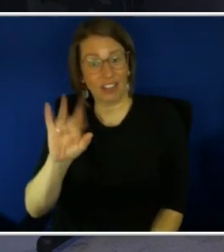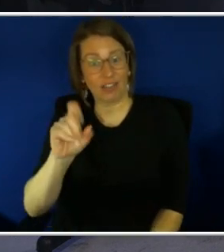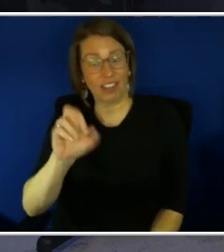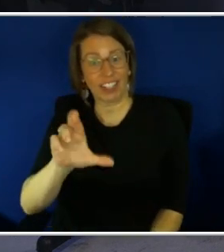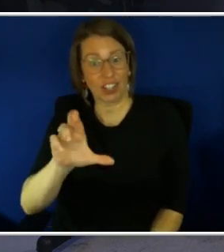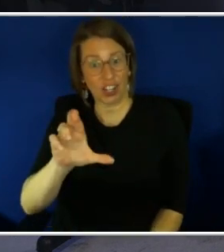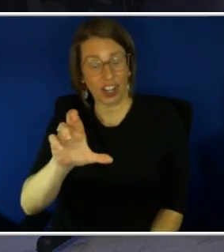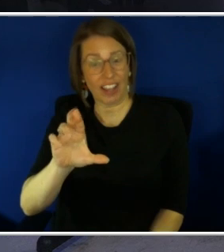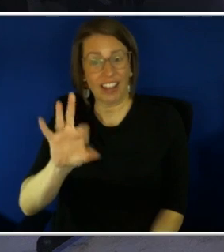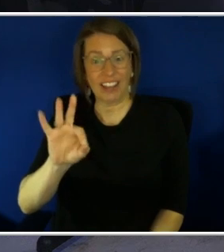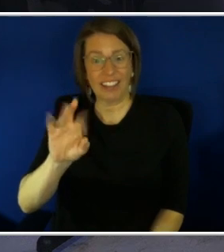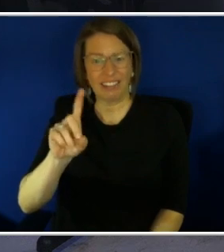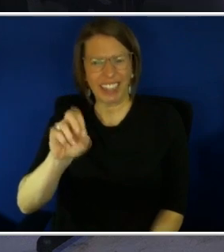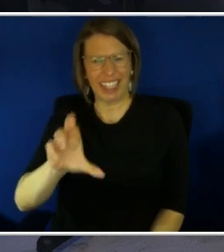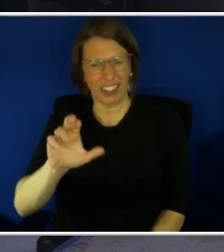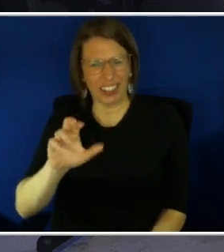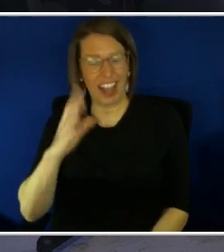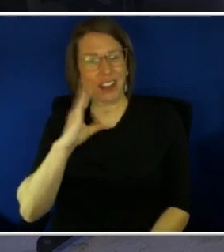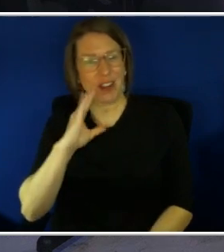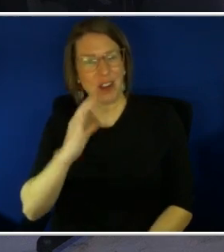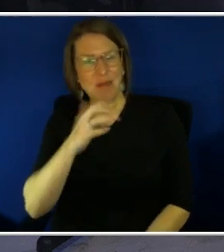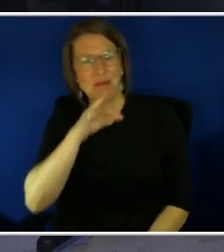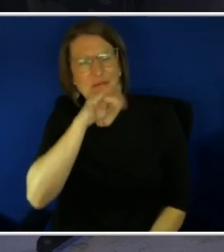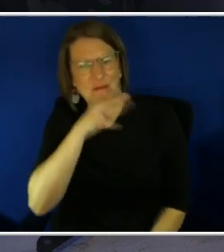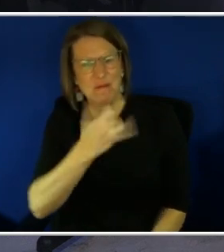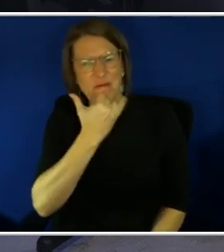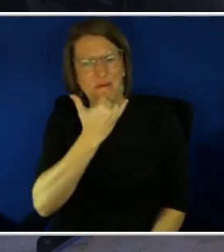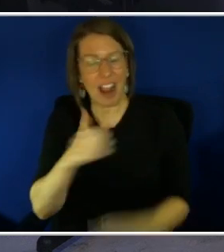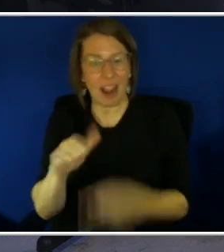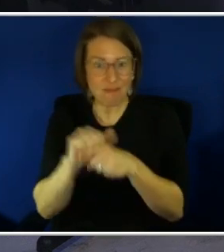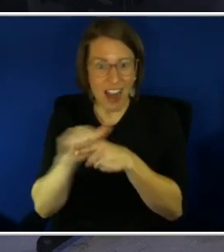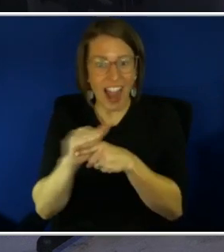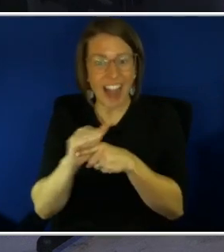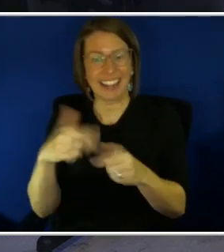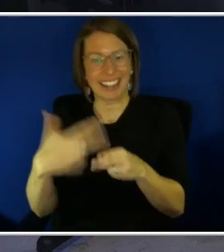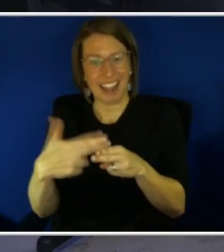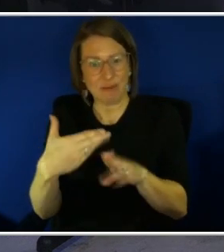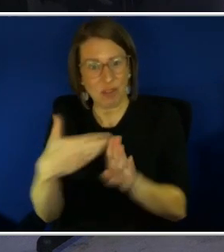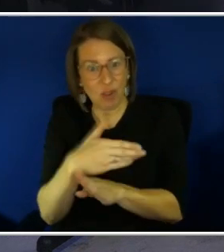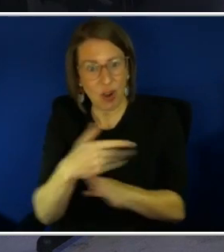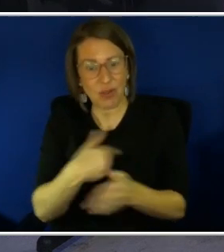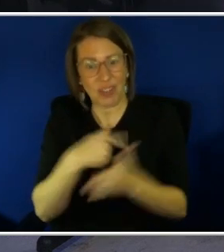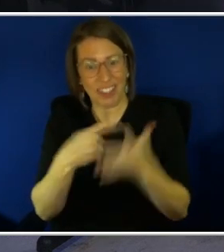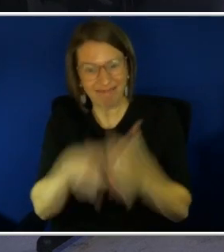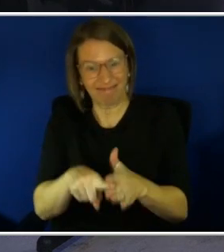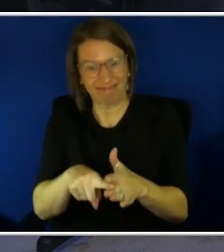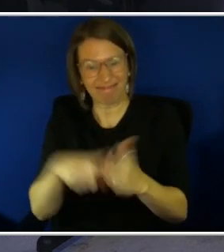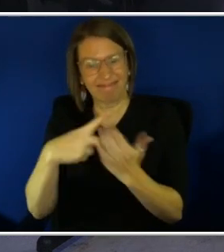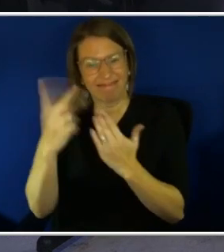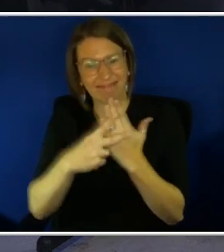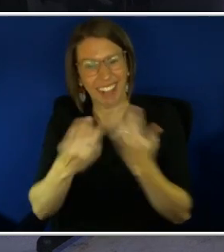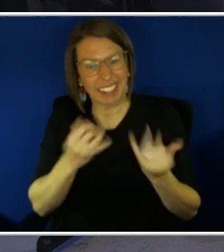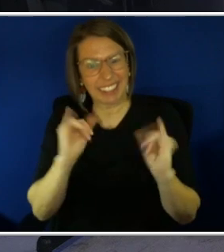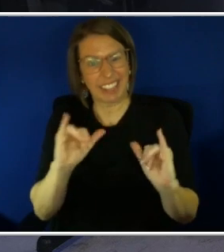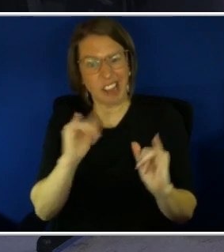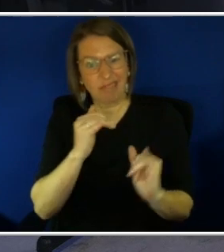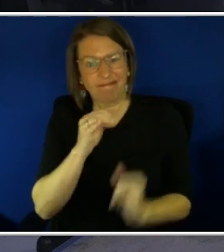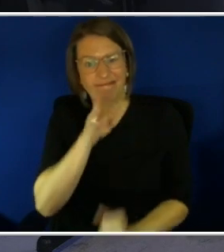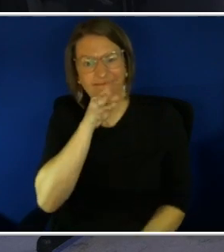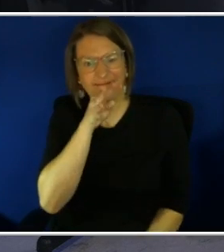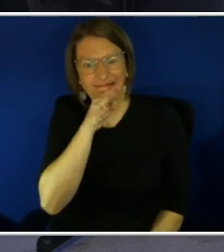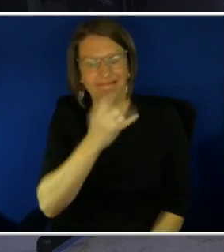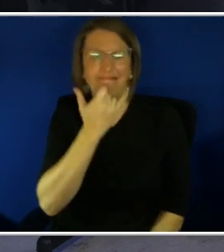Fiedler. I knew I was going to do that one wrong. Man, I rehearse these names before we each have this program, and I still don't always get them right. Doug Fiedler